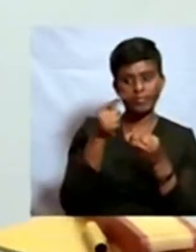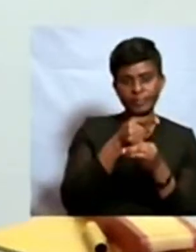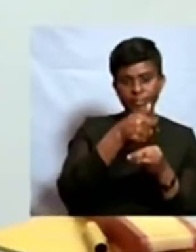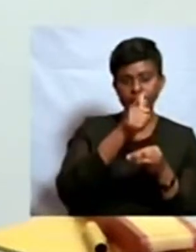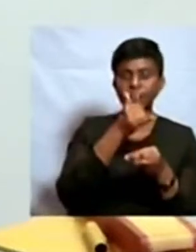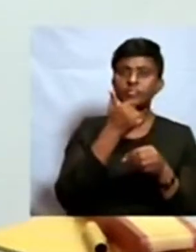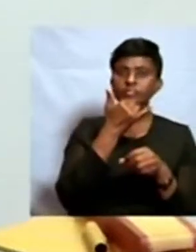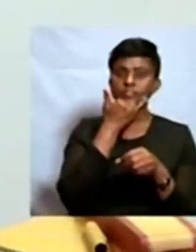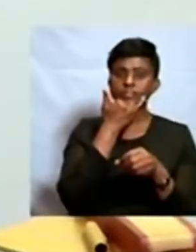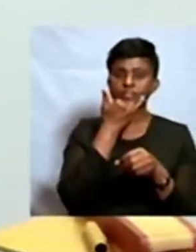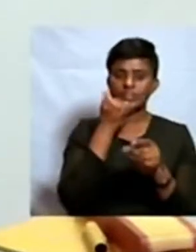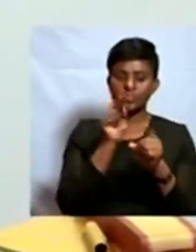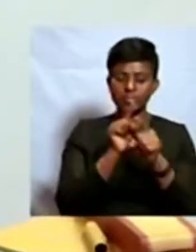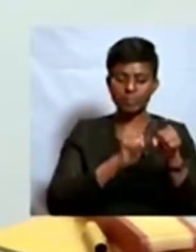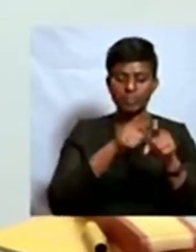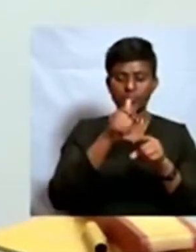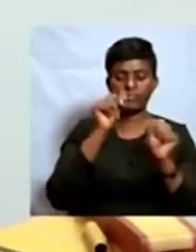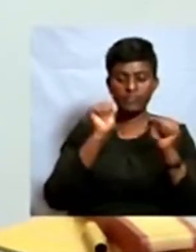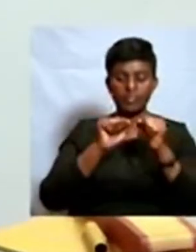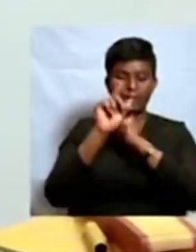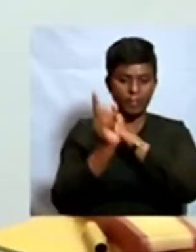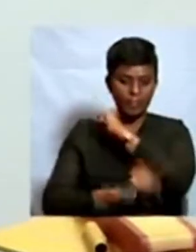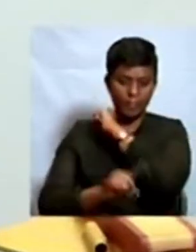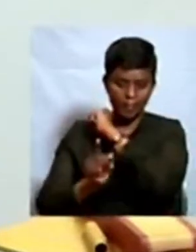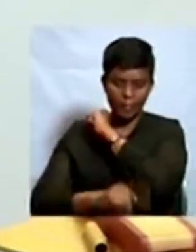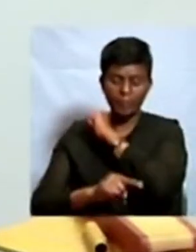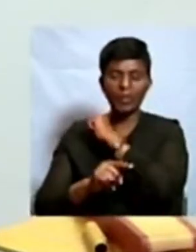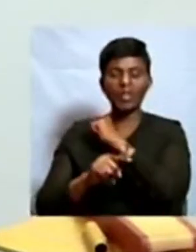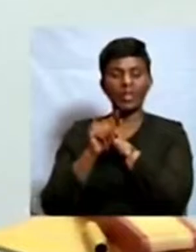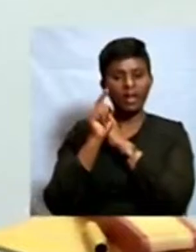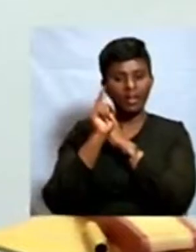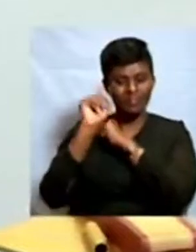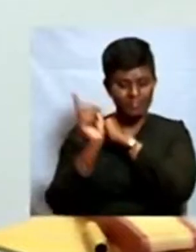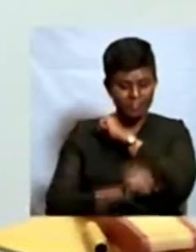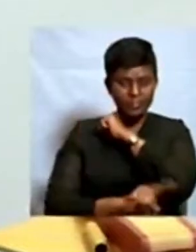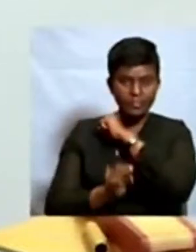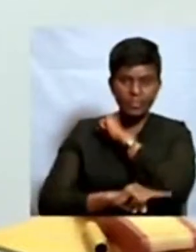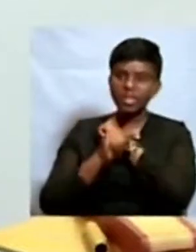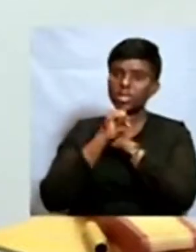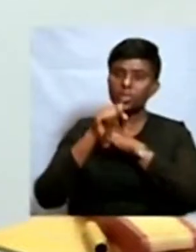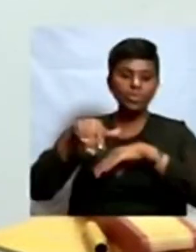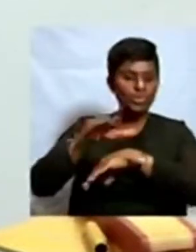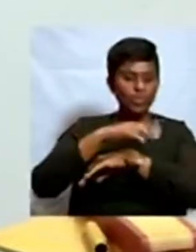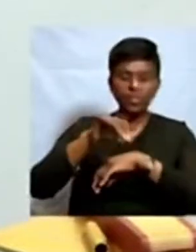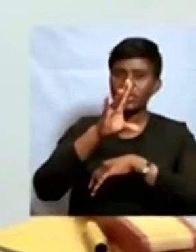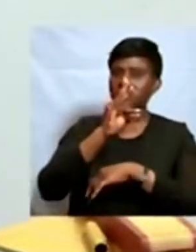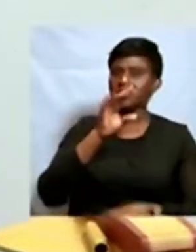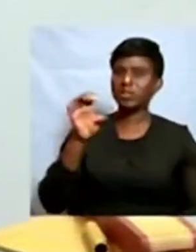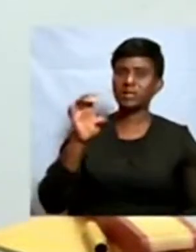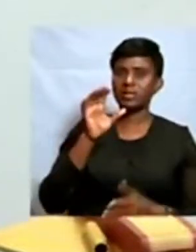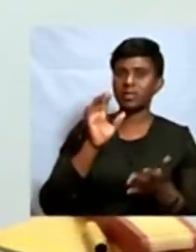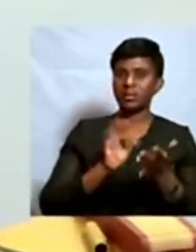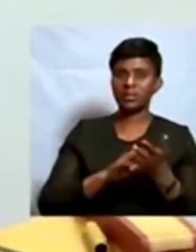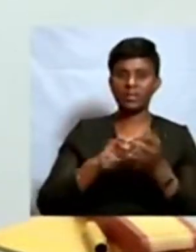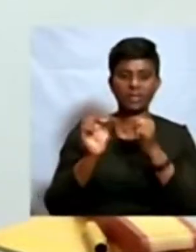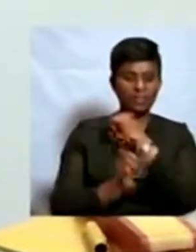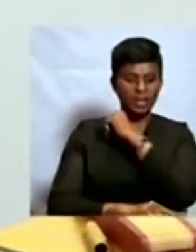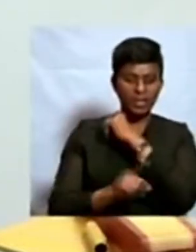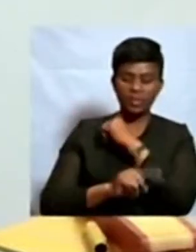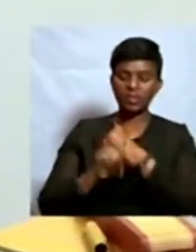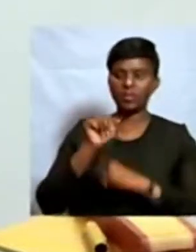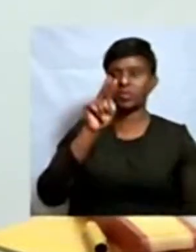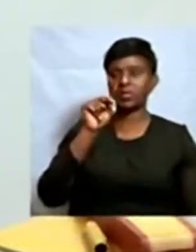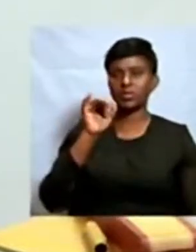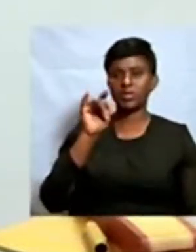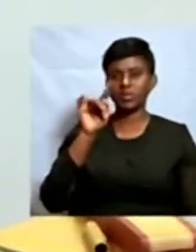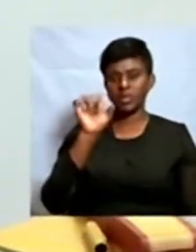and is liable on conviction to a fine not exceeding 700,000 penalty units